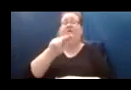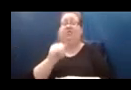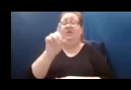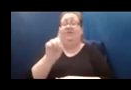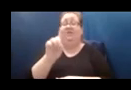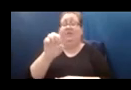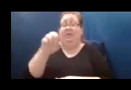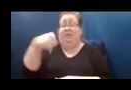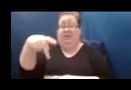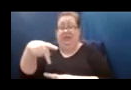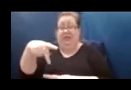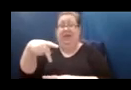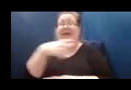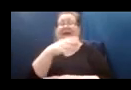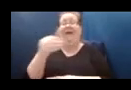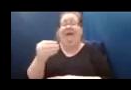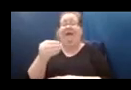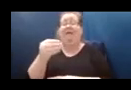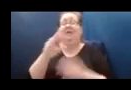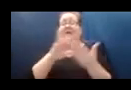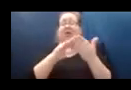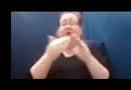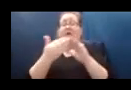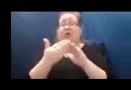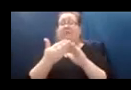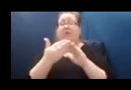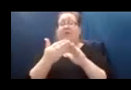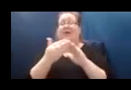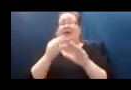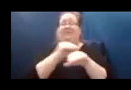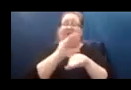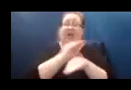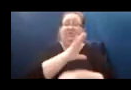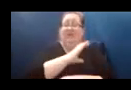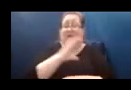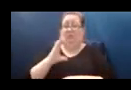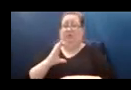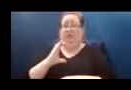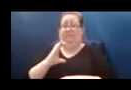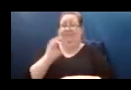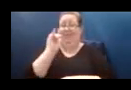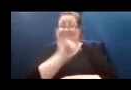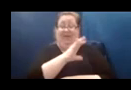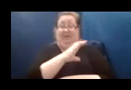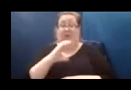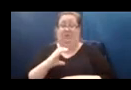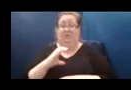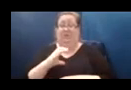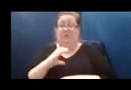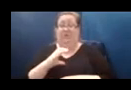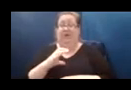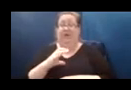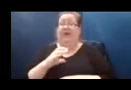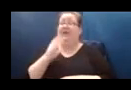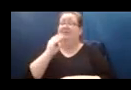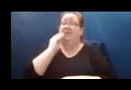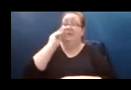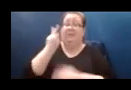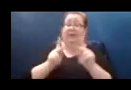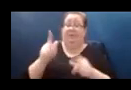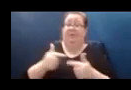and it's also guided by a community advisory council. And that council is made up of residents from